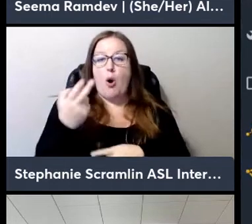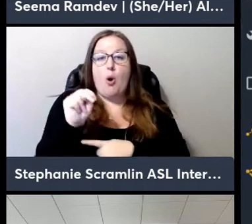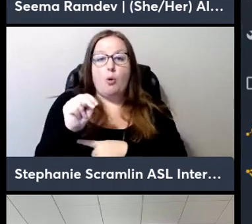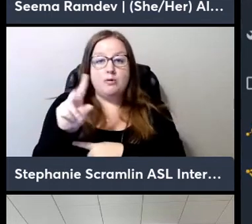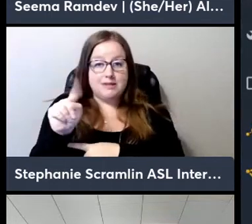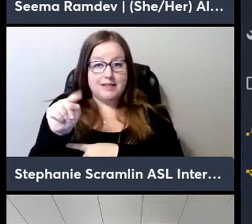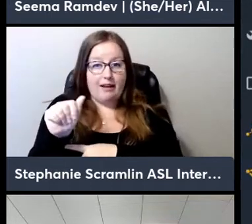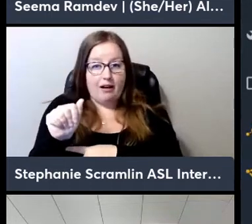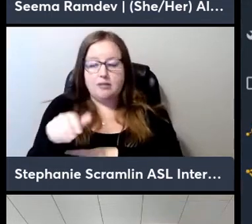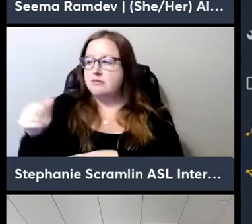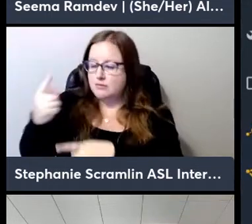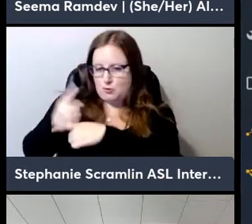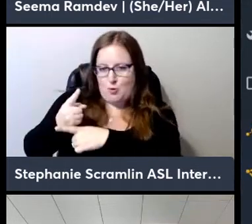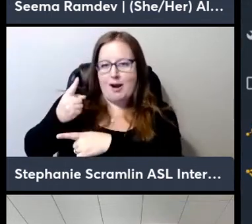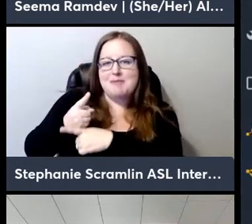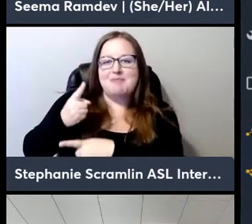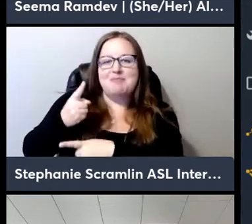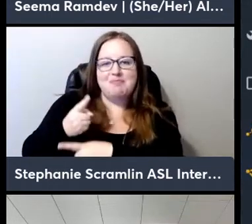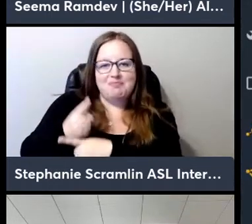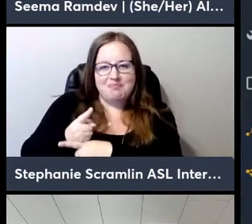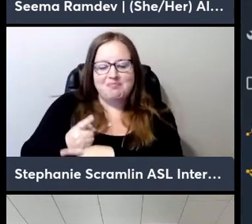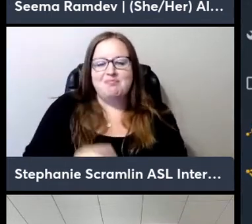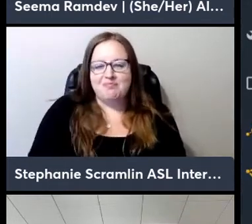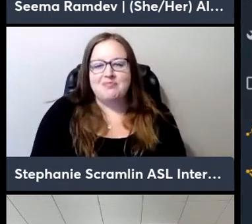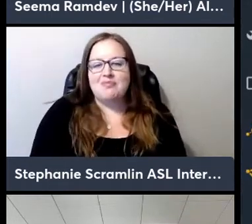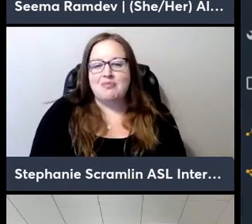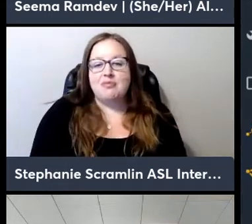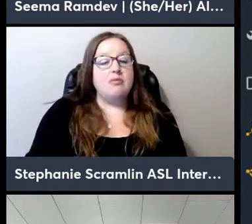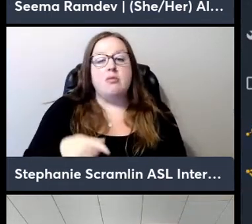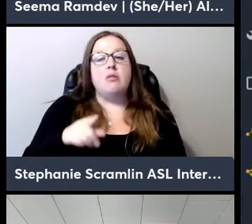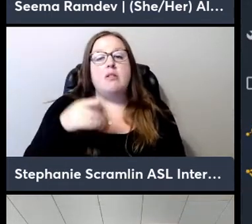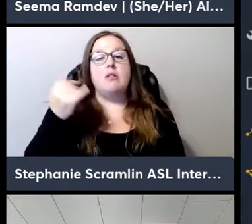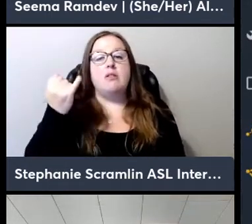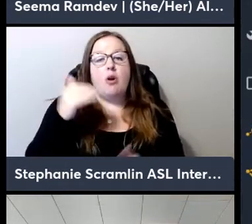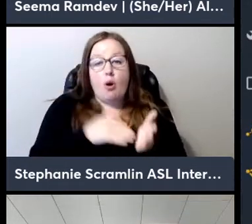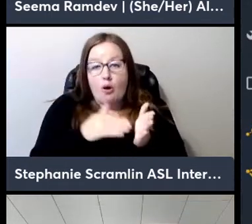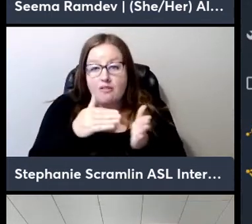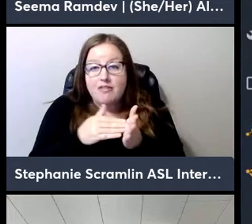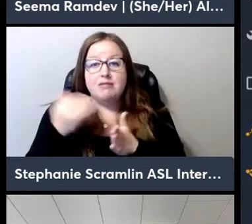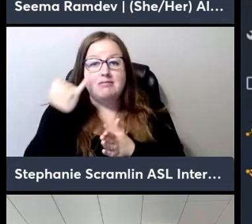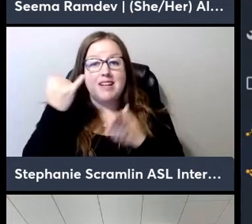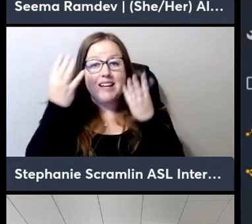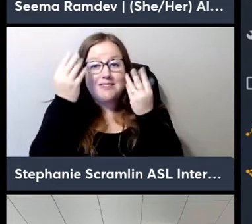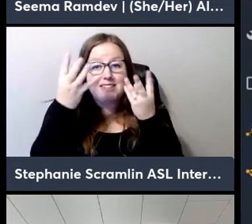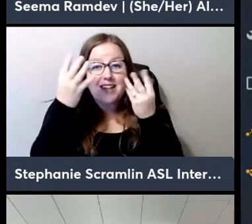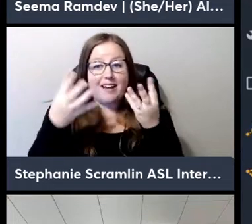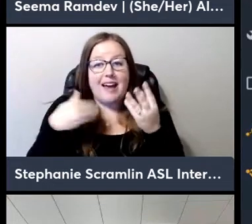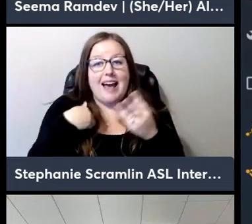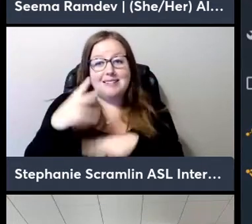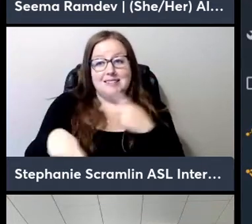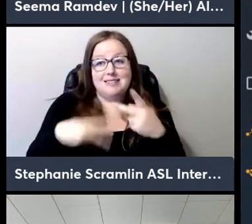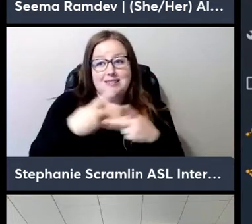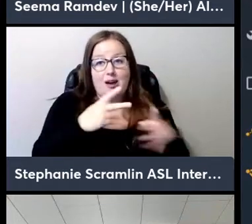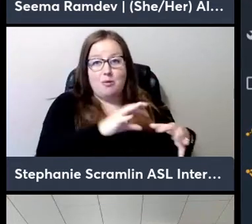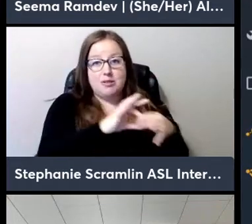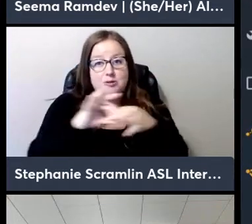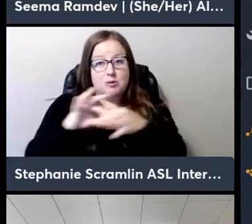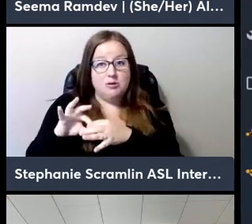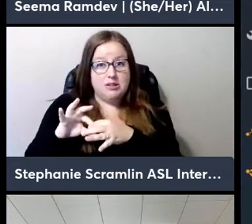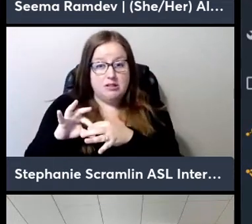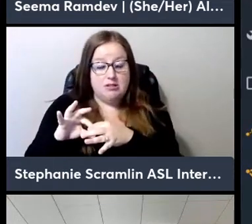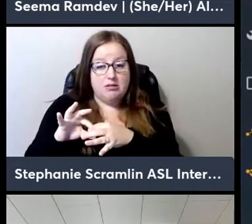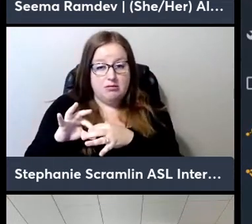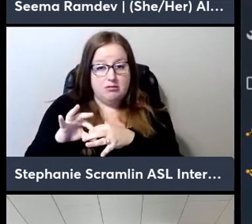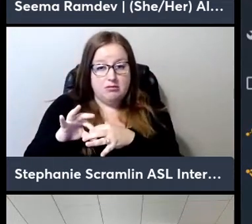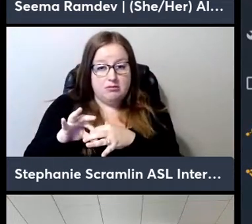right. That's right. Because often if you have a data which just has a type associated with it,